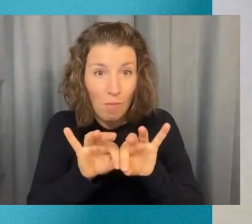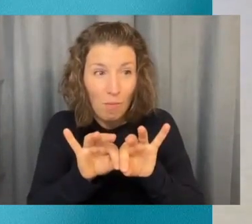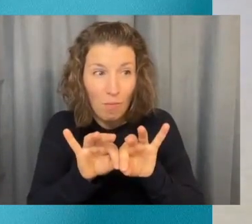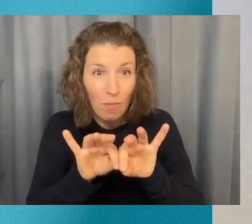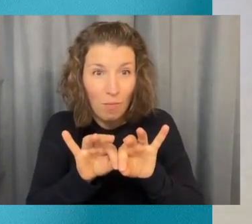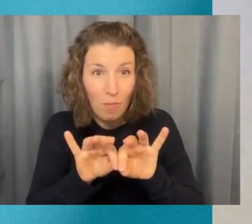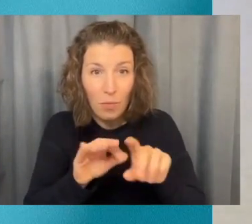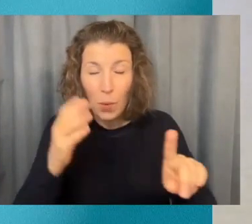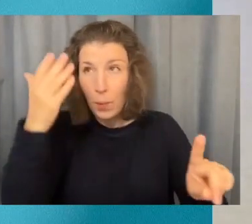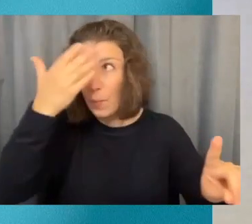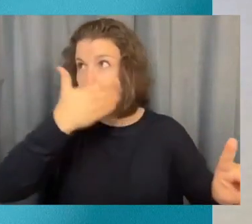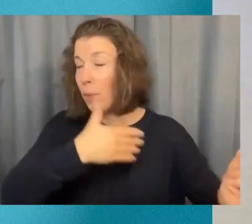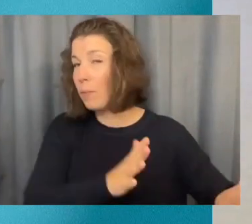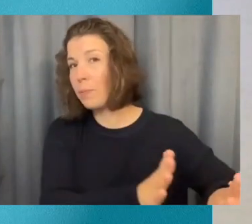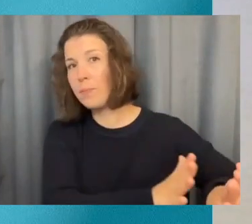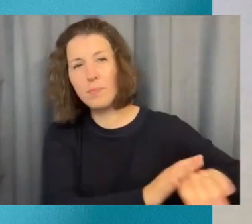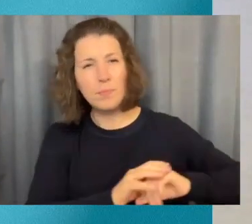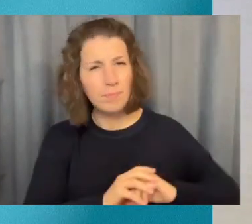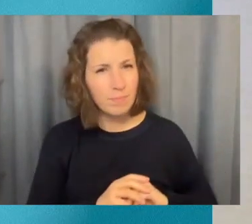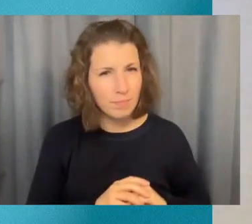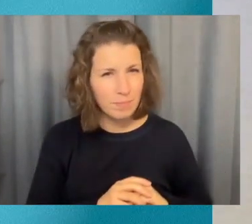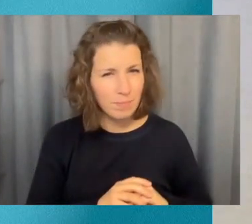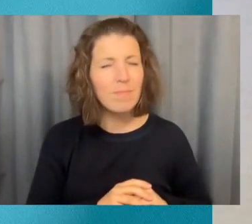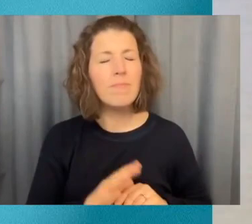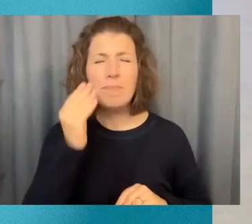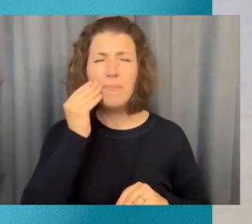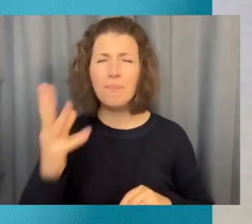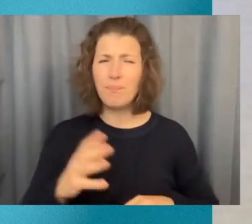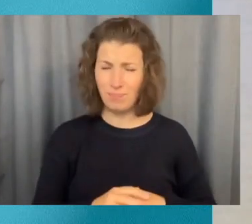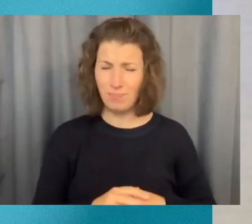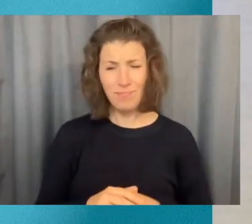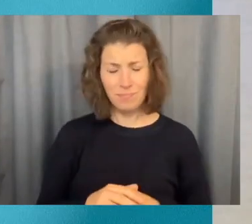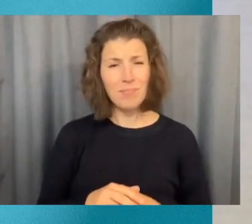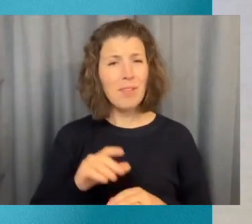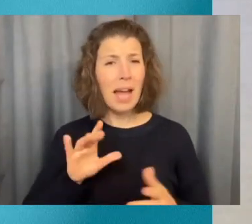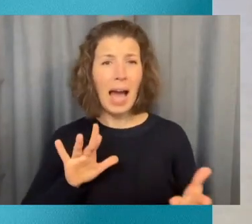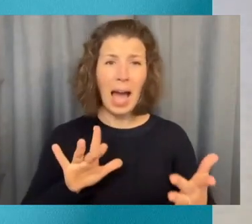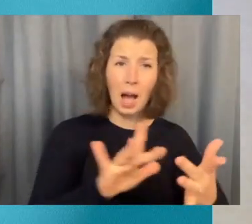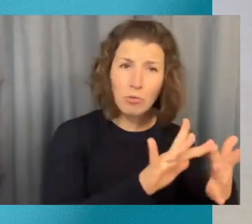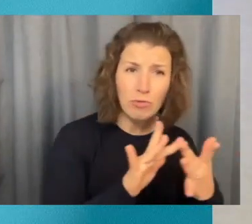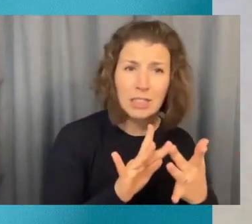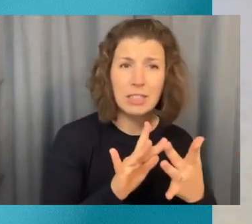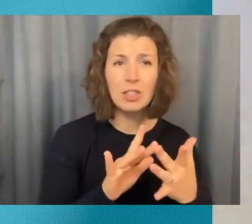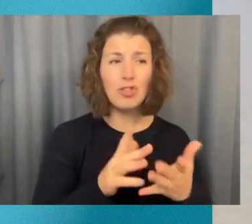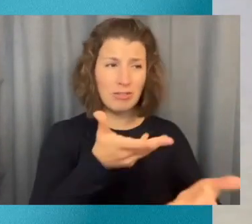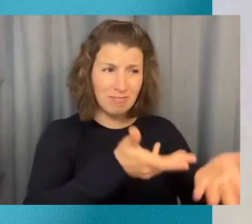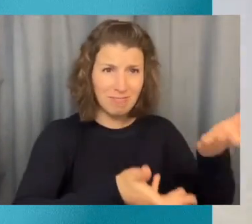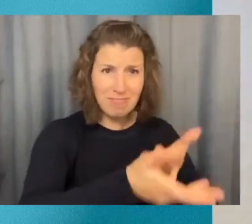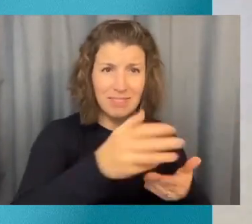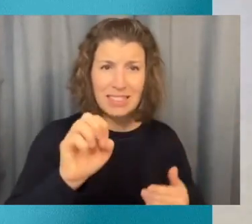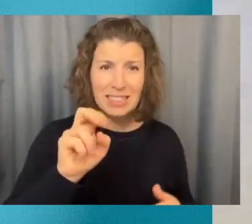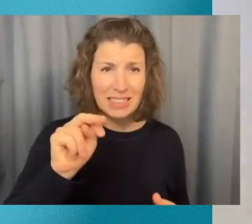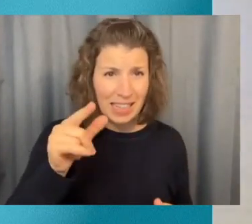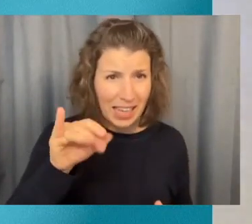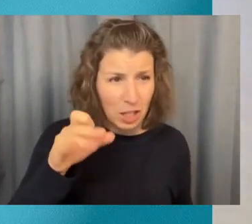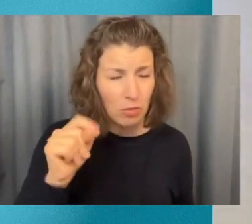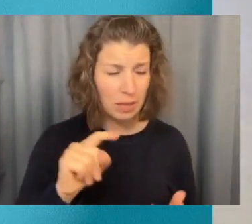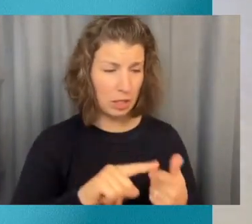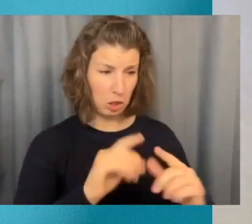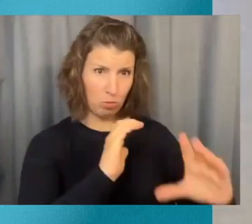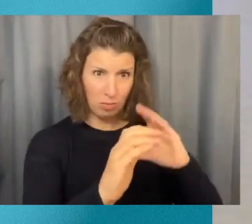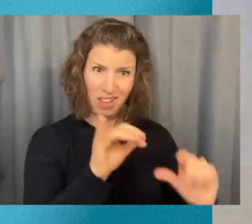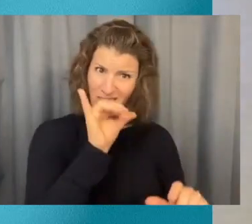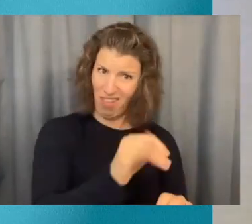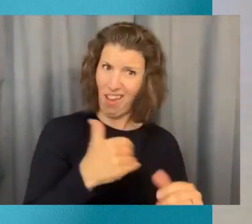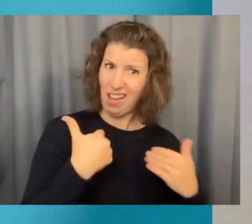By the way, there is a science to outreach and engagement. There is a science of communication. And where